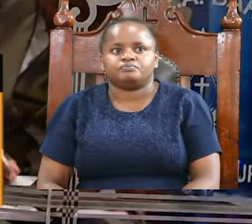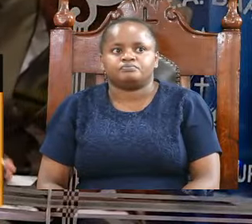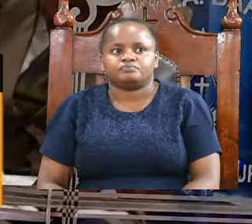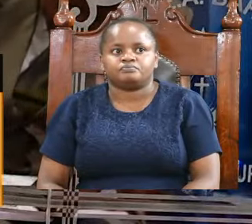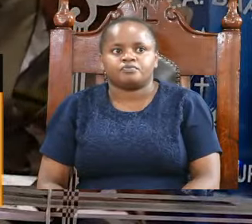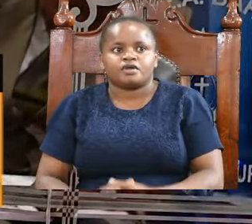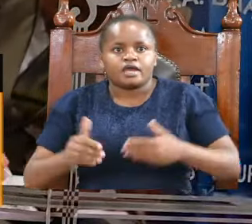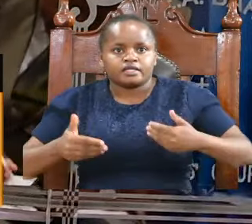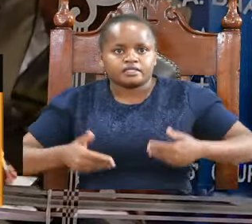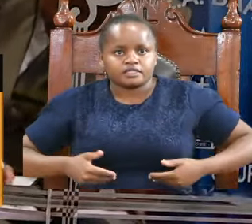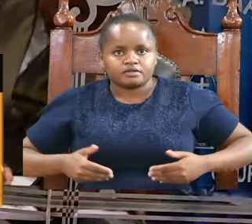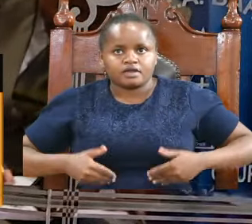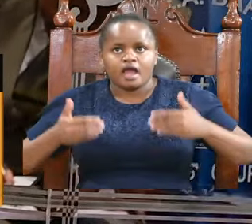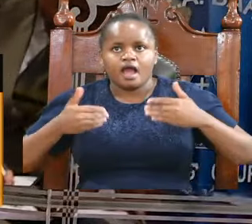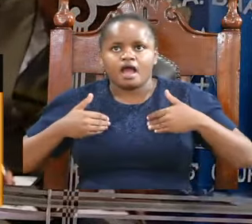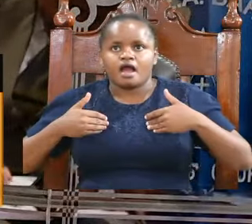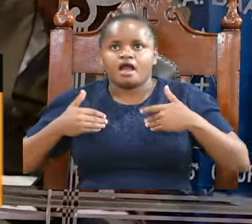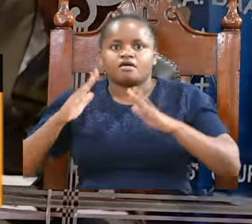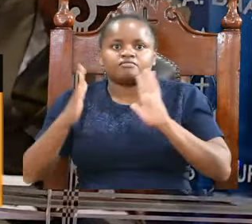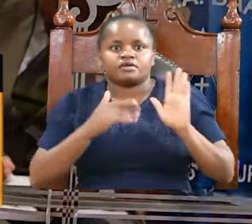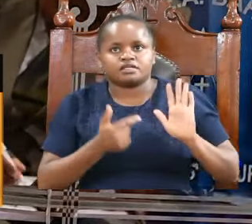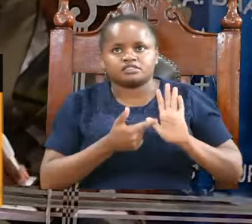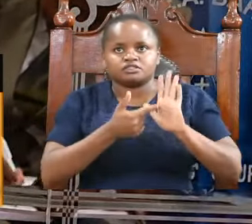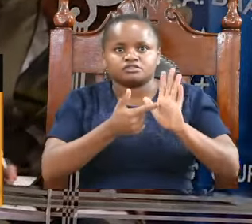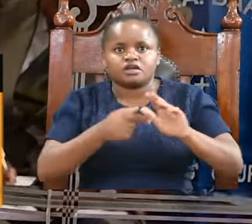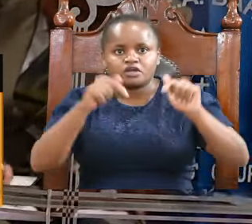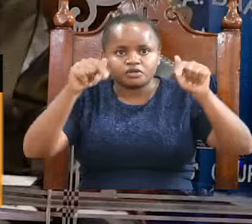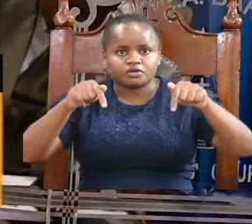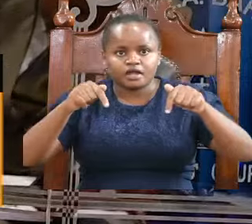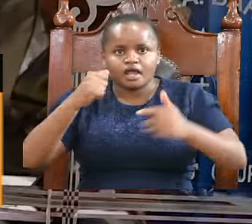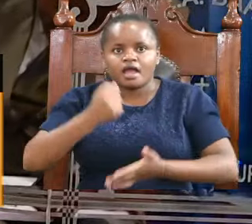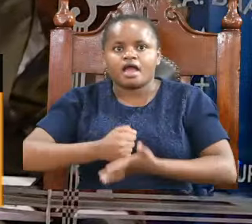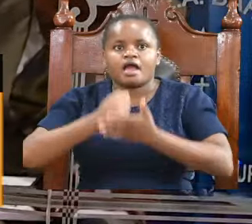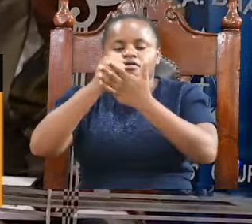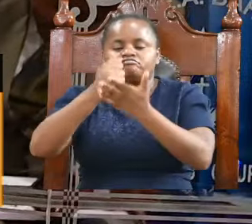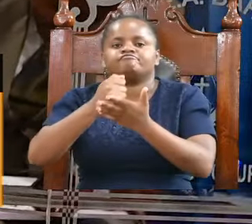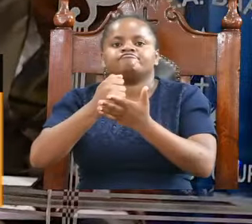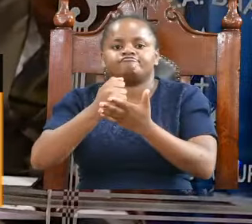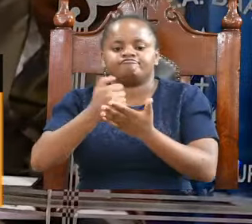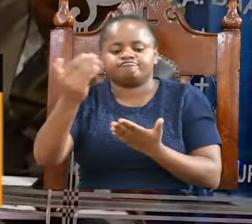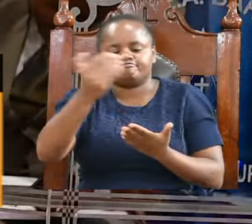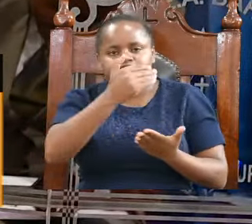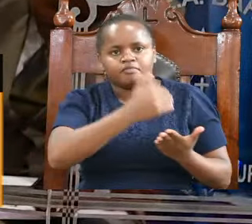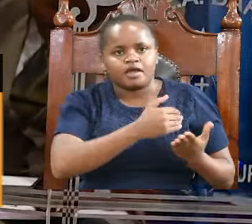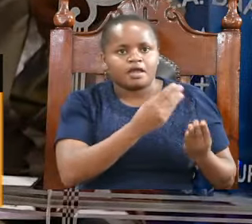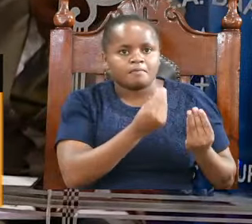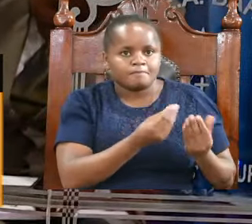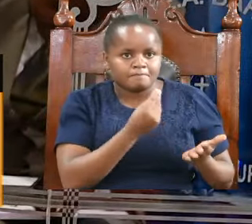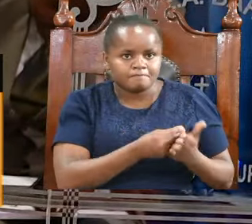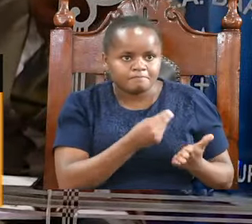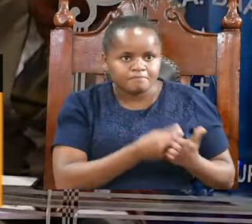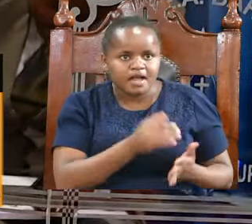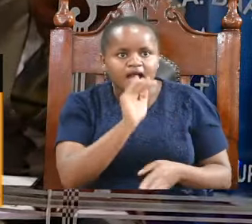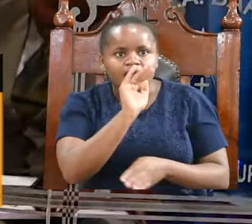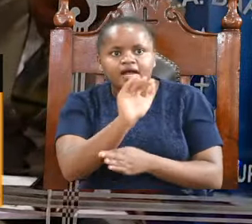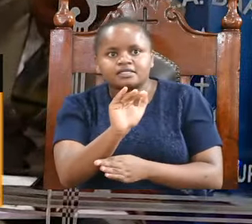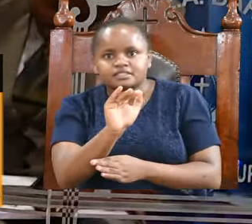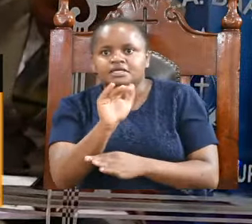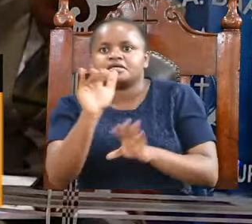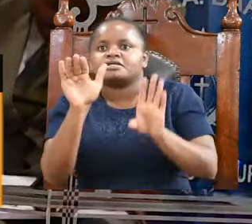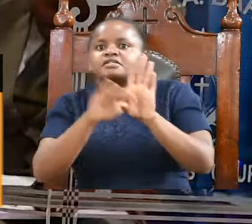The youth have organized exhibition today to help raise funds, and we request our members to pass